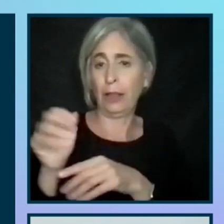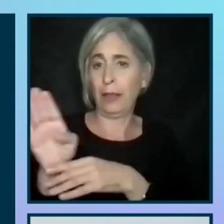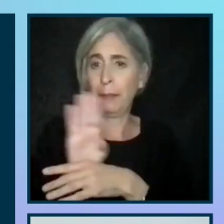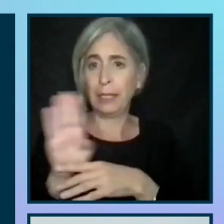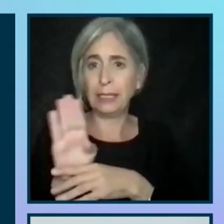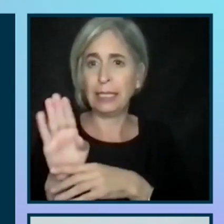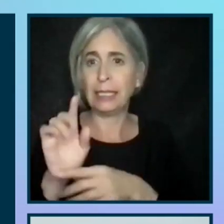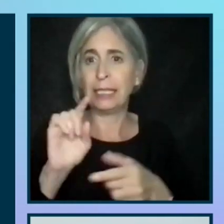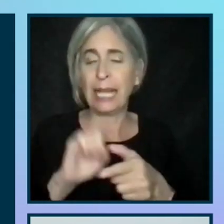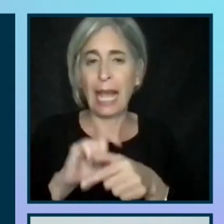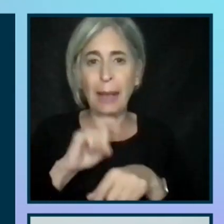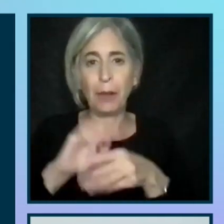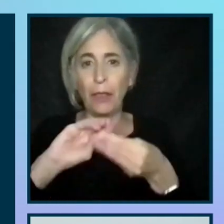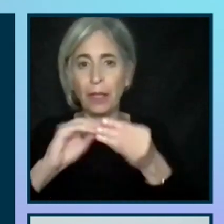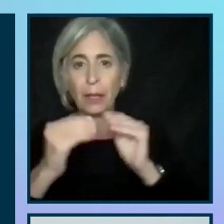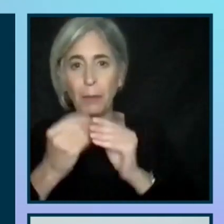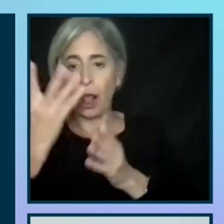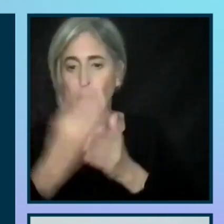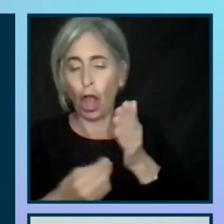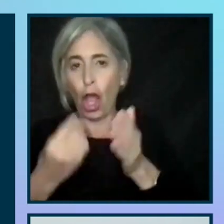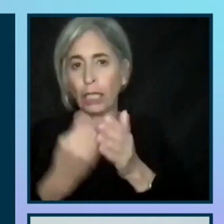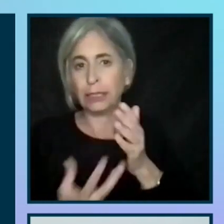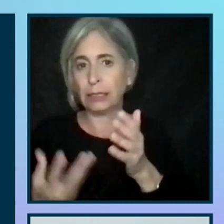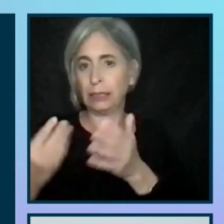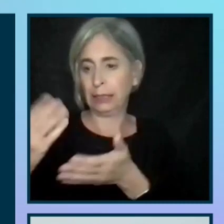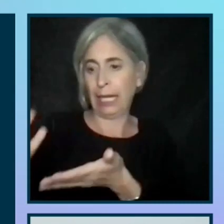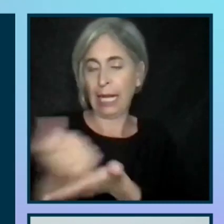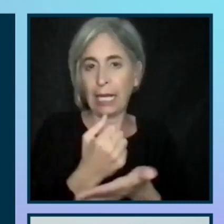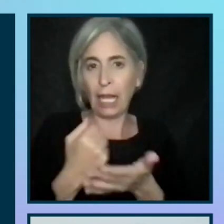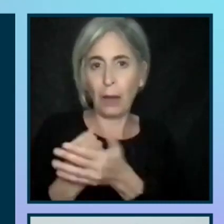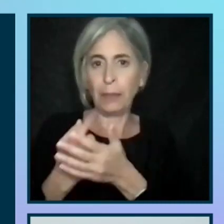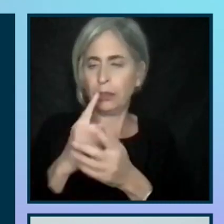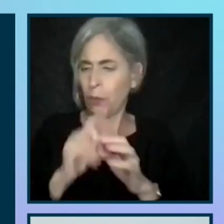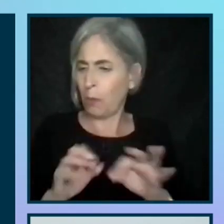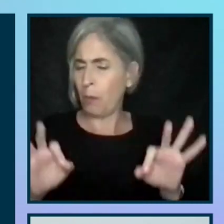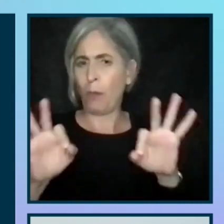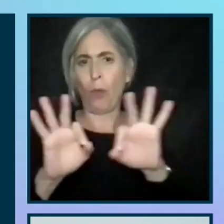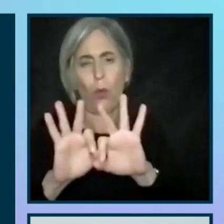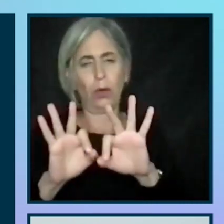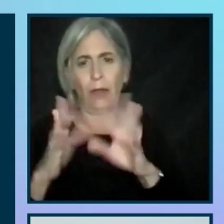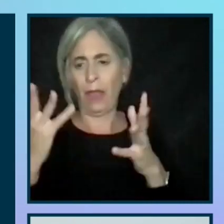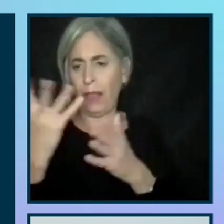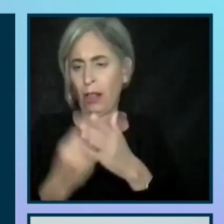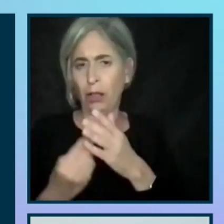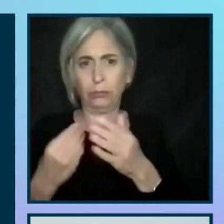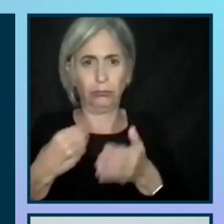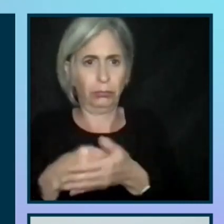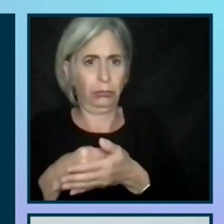revenue numbers or lost opportunity is also an important dimension to prioritize accessibility.